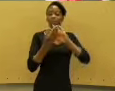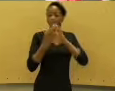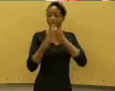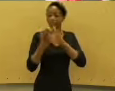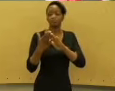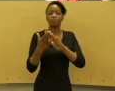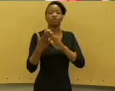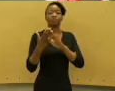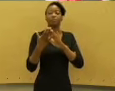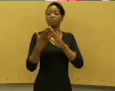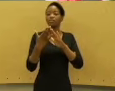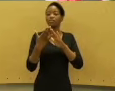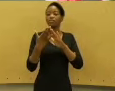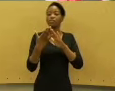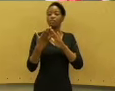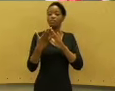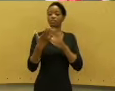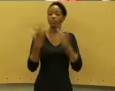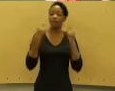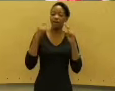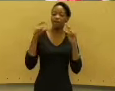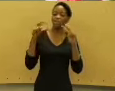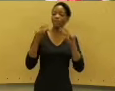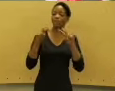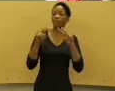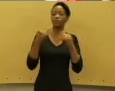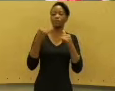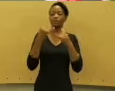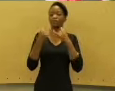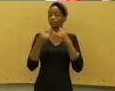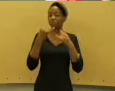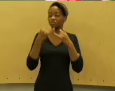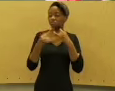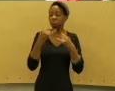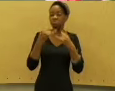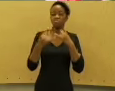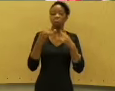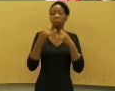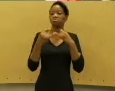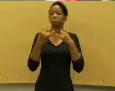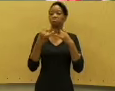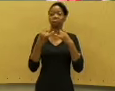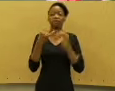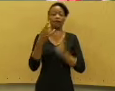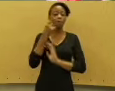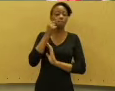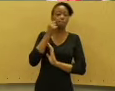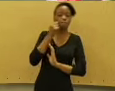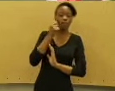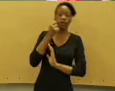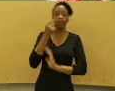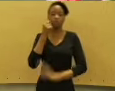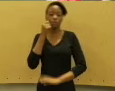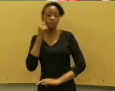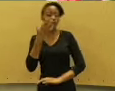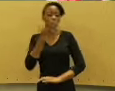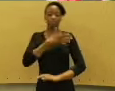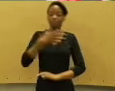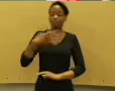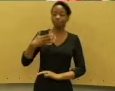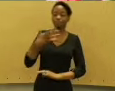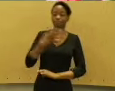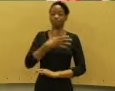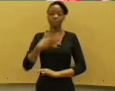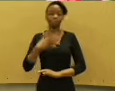sexuality across the spectrum? Heterosexuals, those of us who identify with the